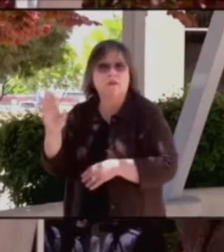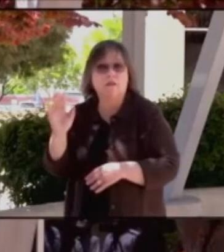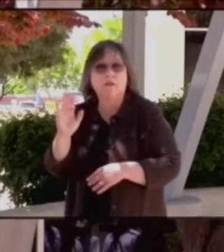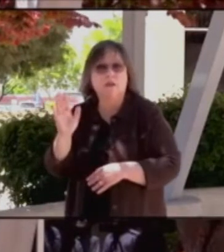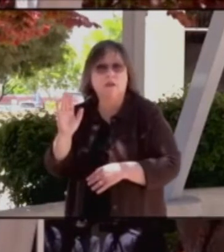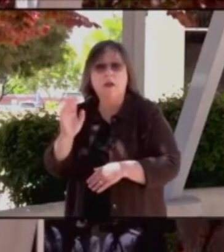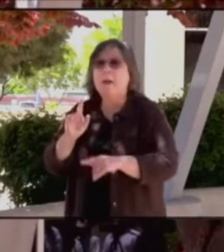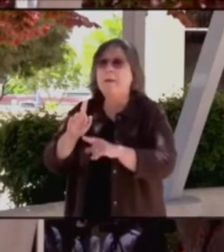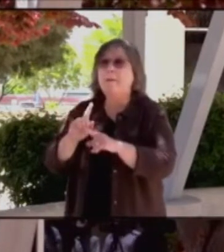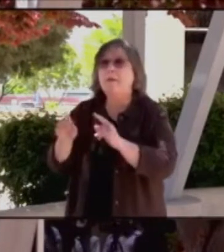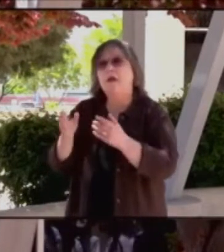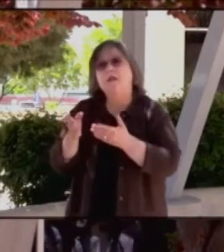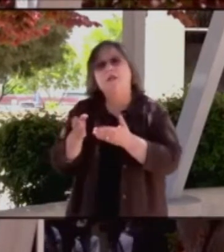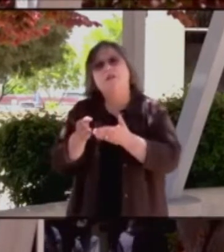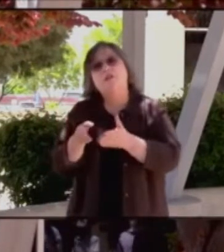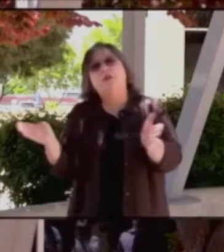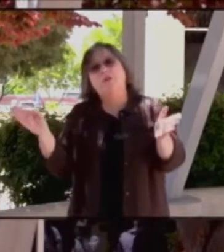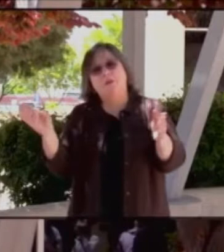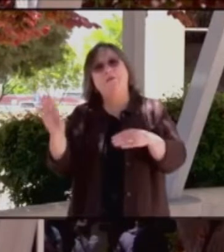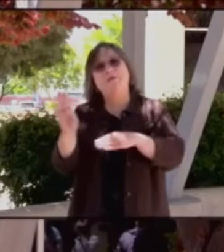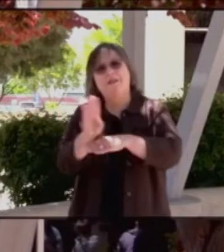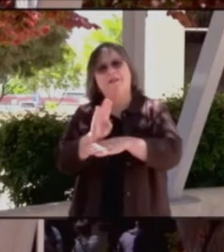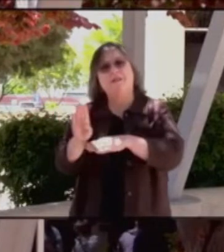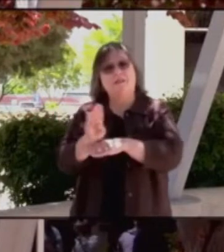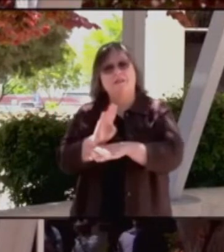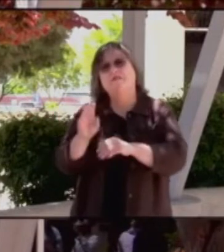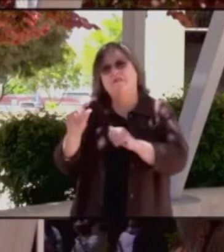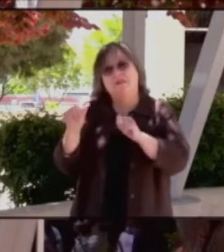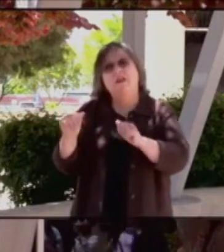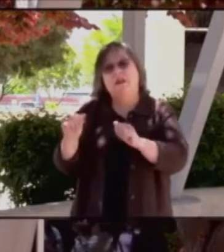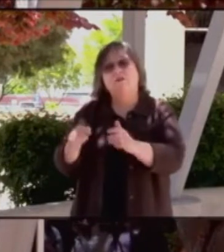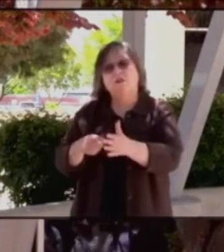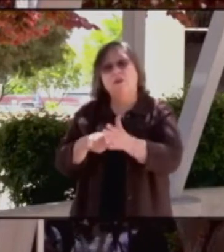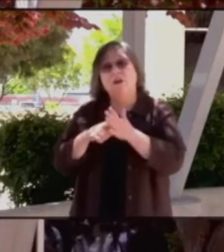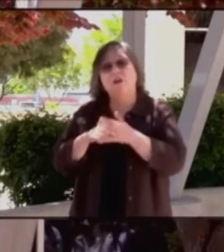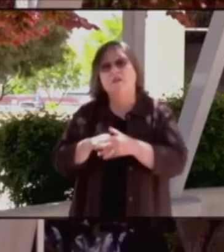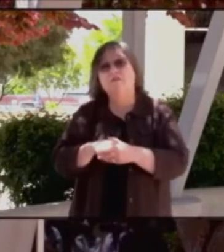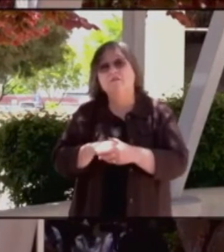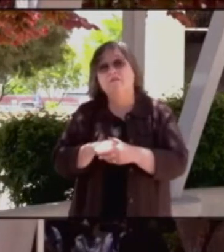do. Thank you, everyone. We'll now begin in Spanish. Roberto?